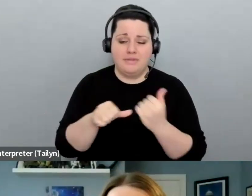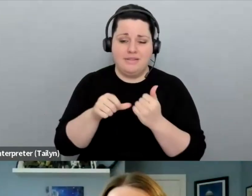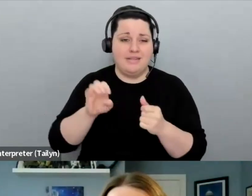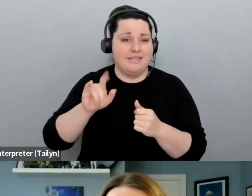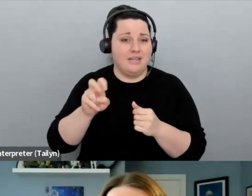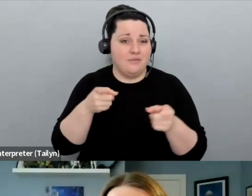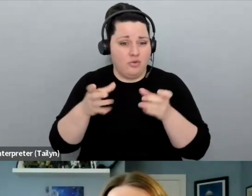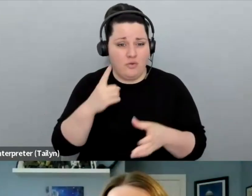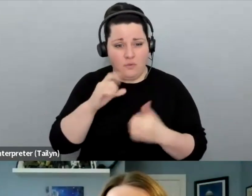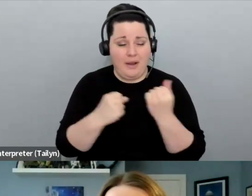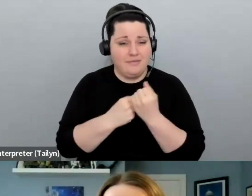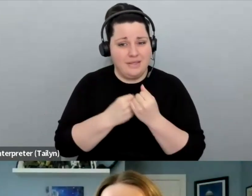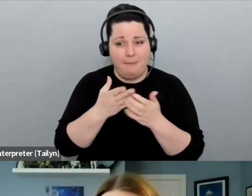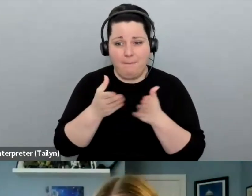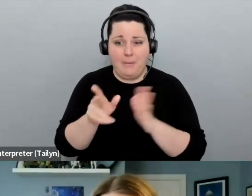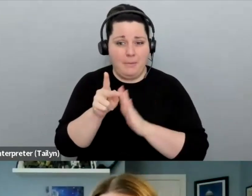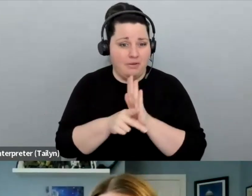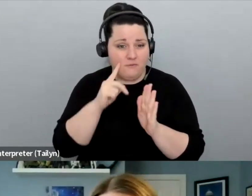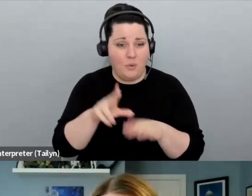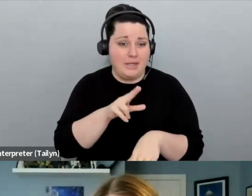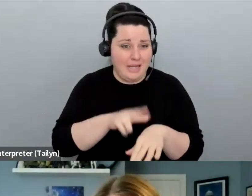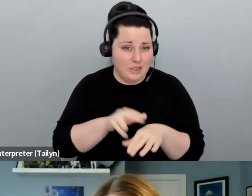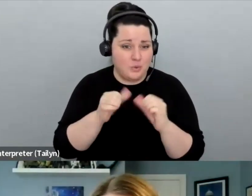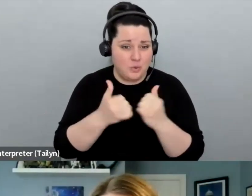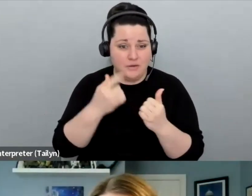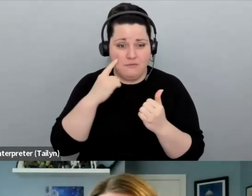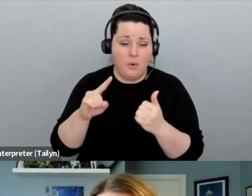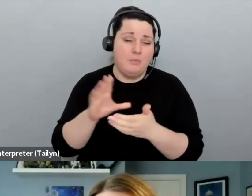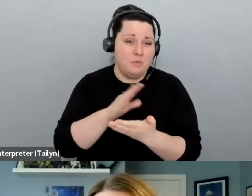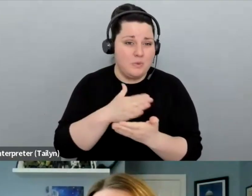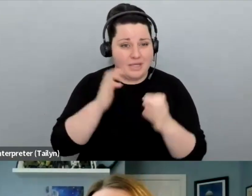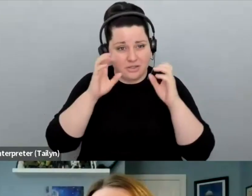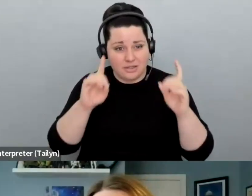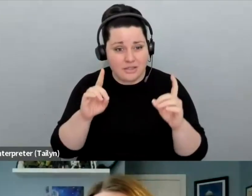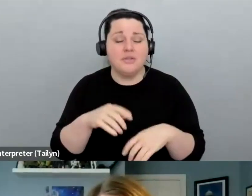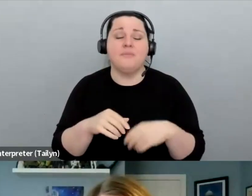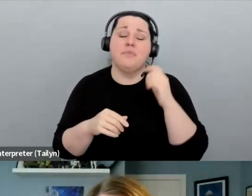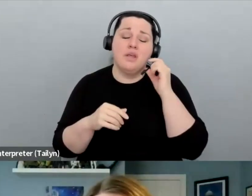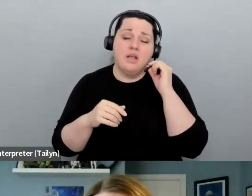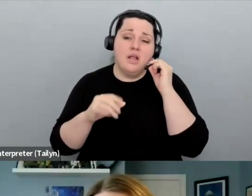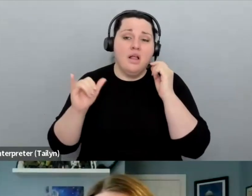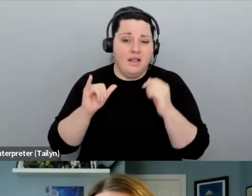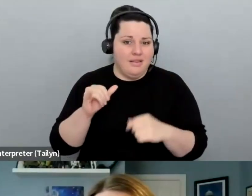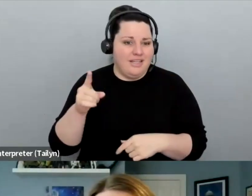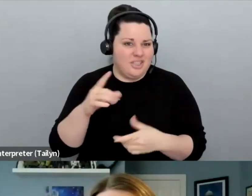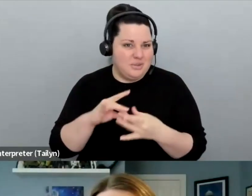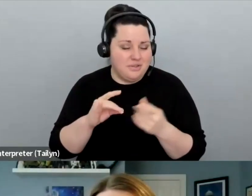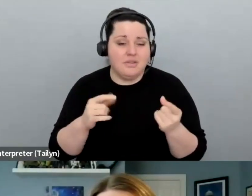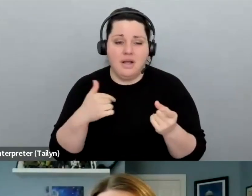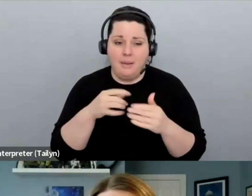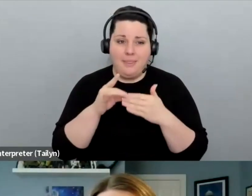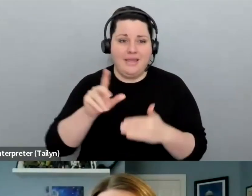Director for Advocacy and Public Policy for the National Association for Music Education, or NAFME. And like Jen said, I am the